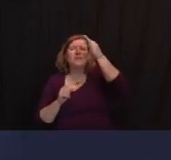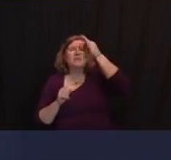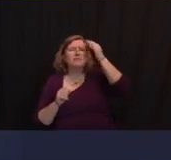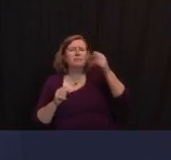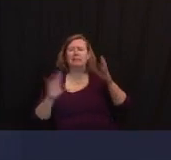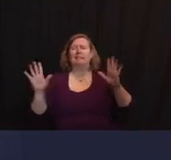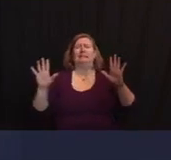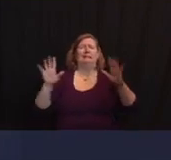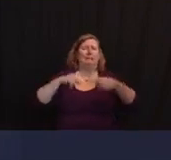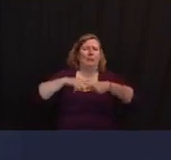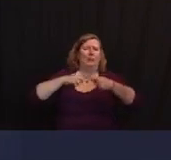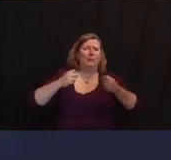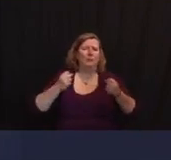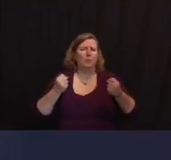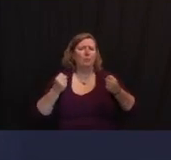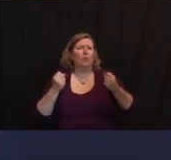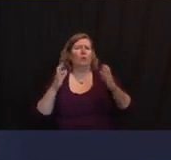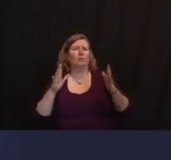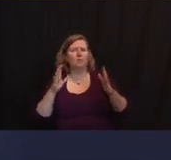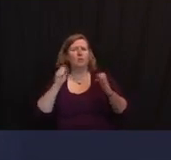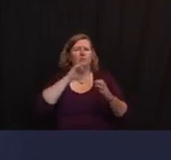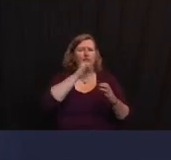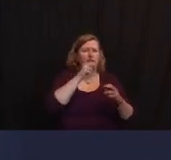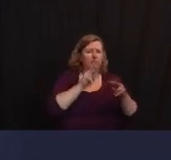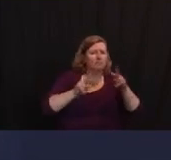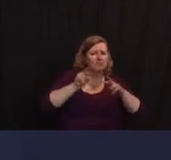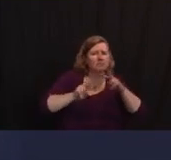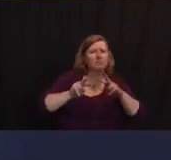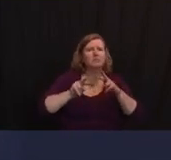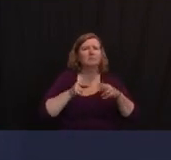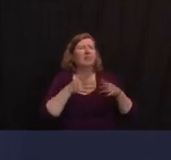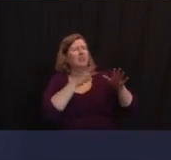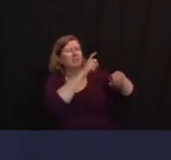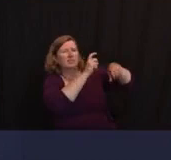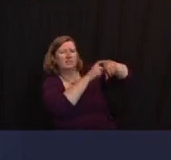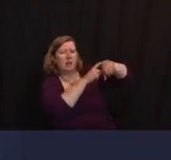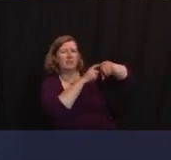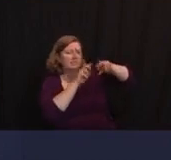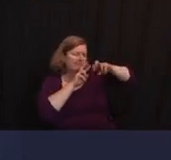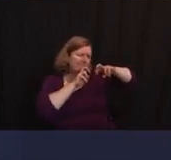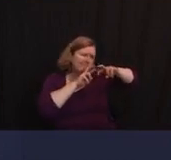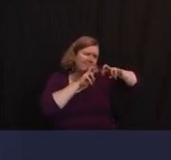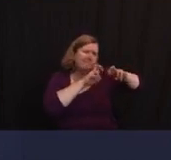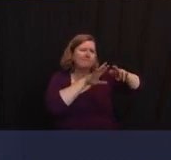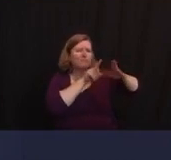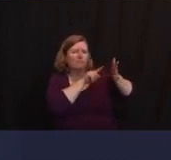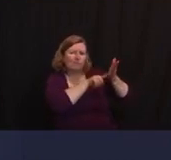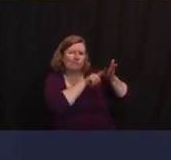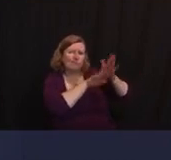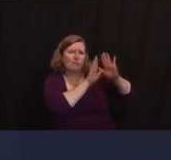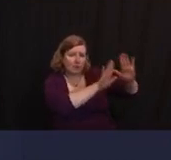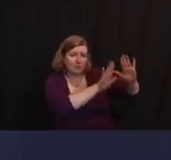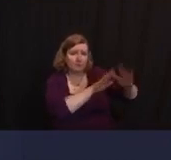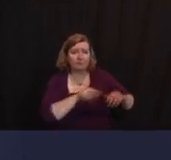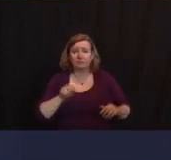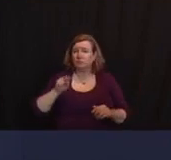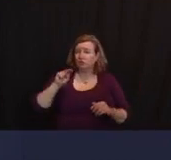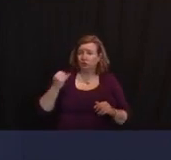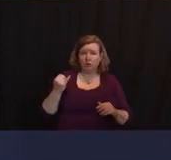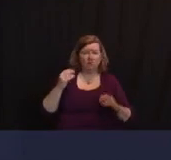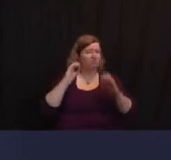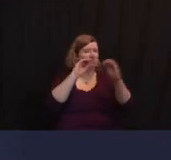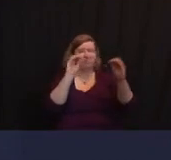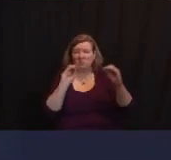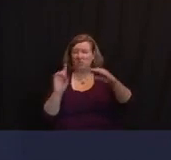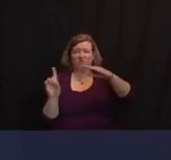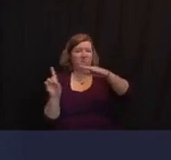J&J administration and take time to analyze the data. We have had no similar reports in New Jersey among those who have received